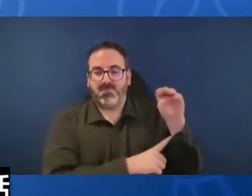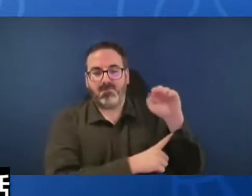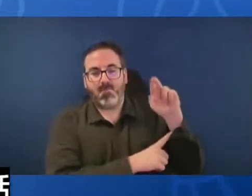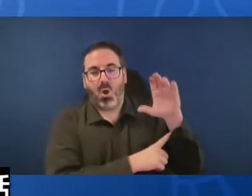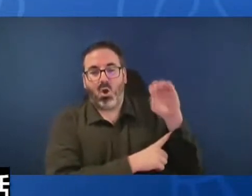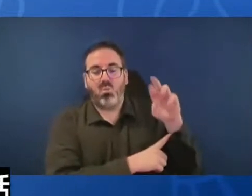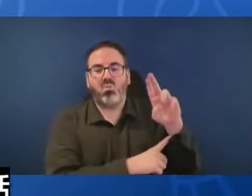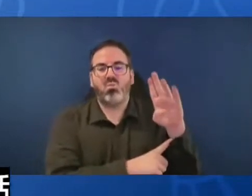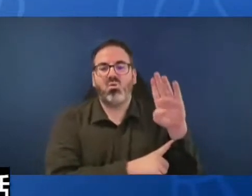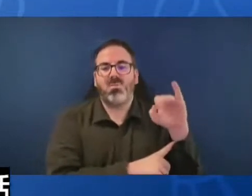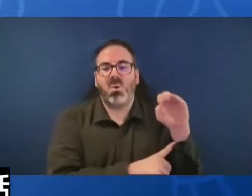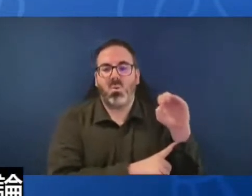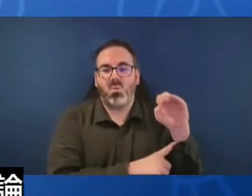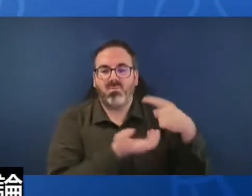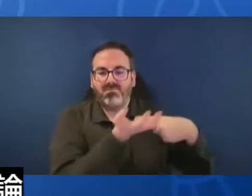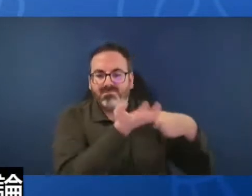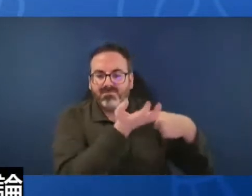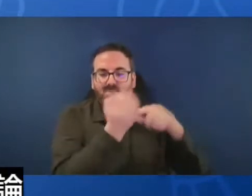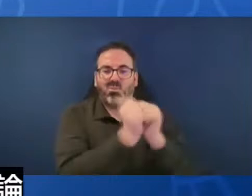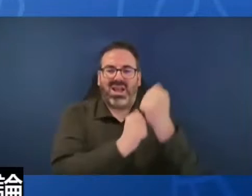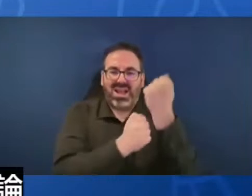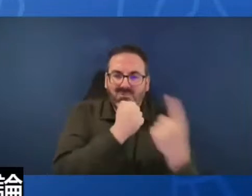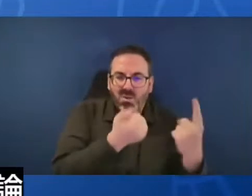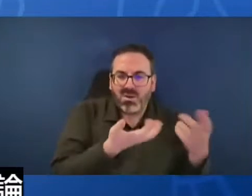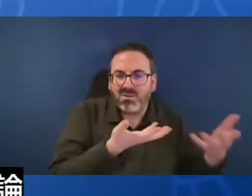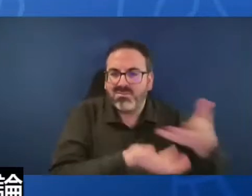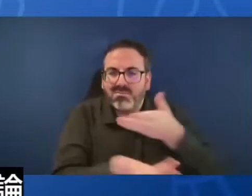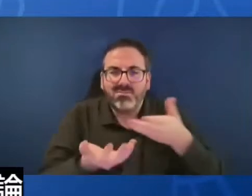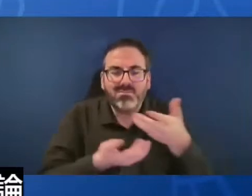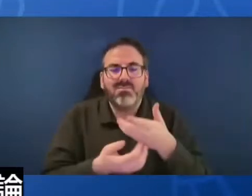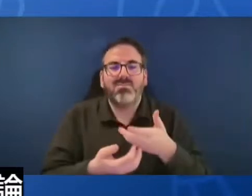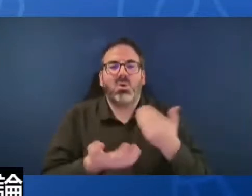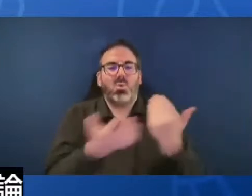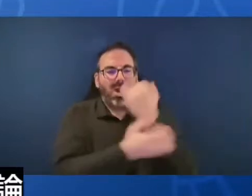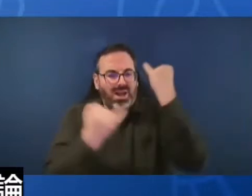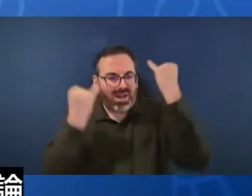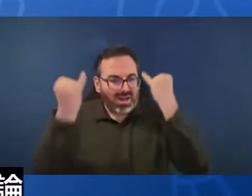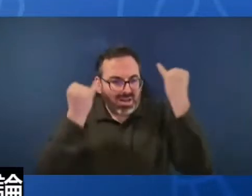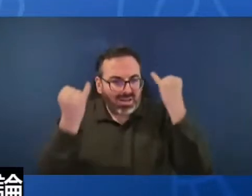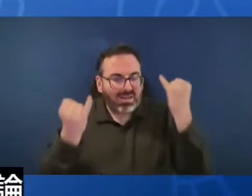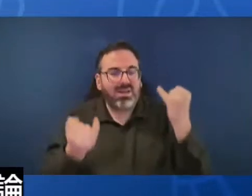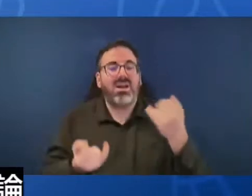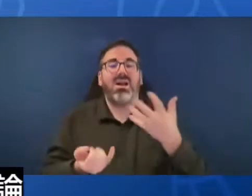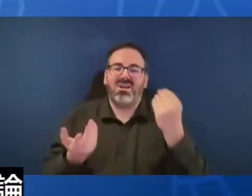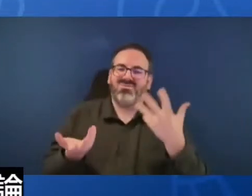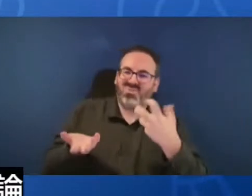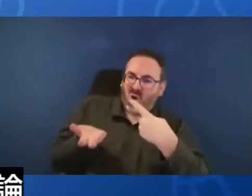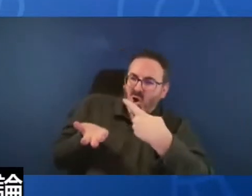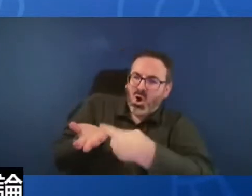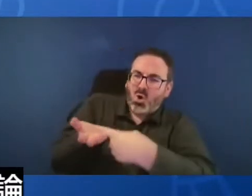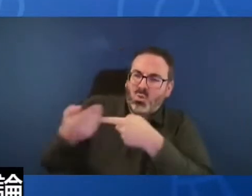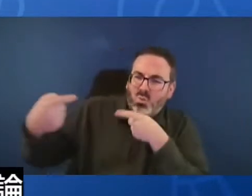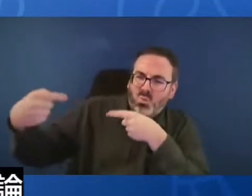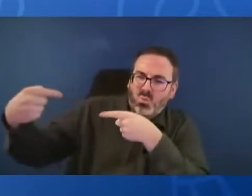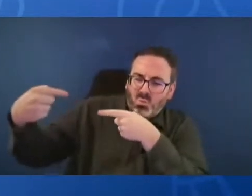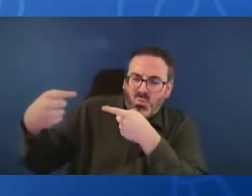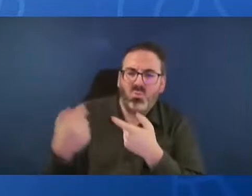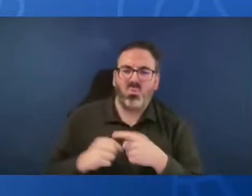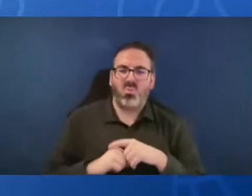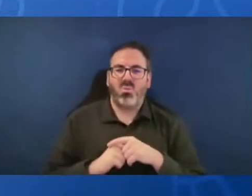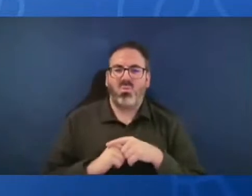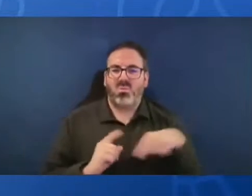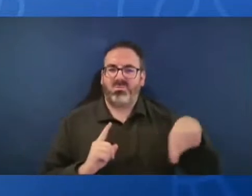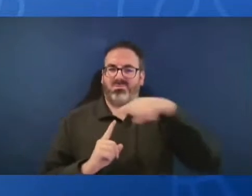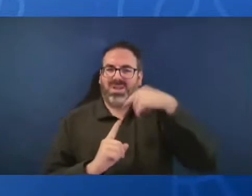argue for them on the merits of those ideas. That's what happened at the G7. What happened at the G7 was a collection of people who have very different points of